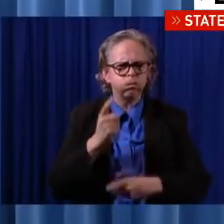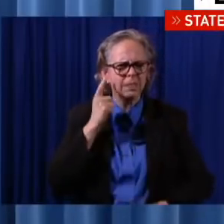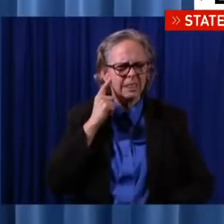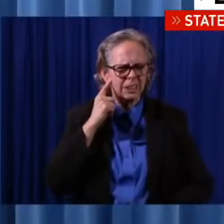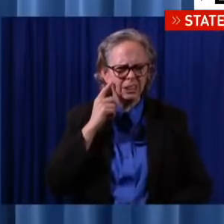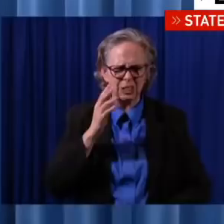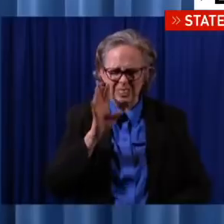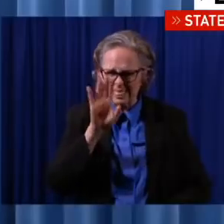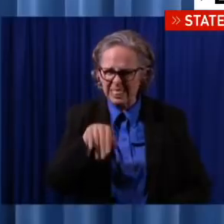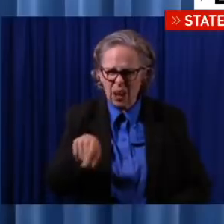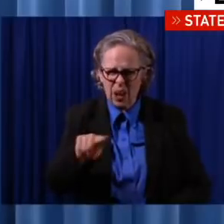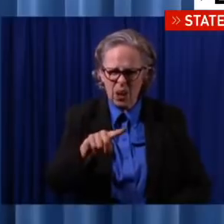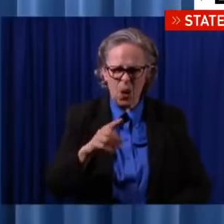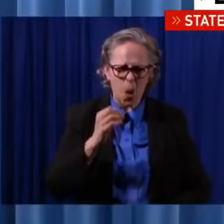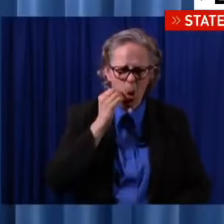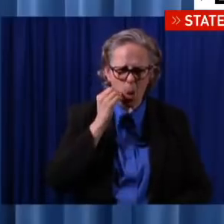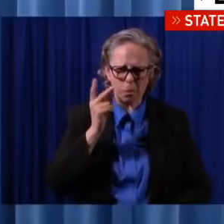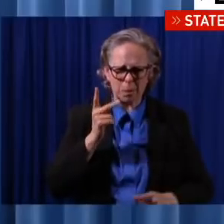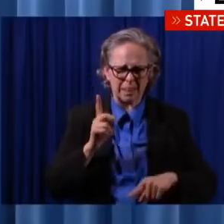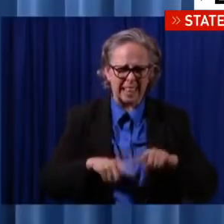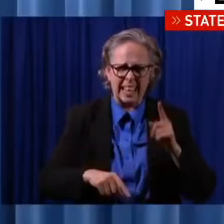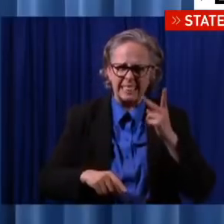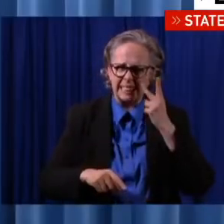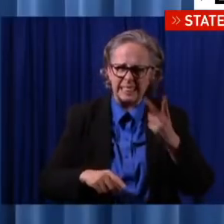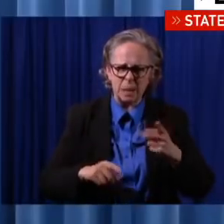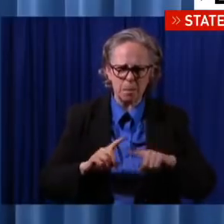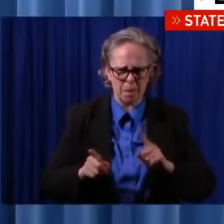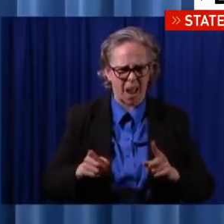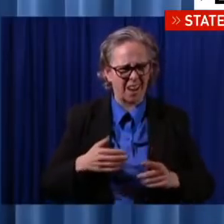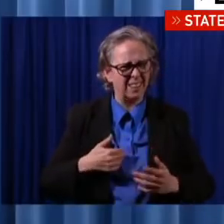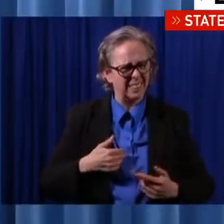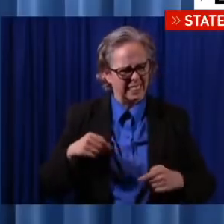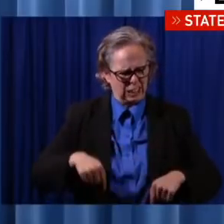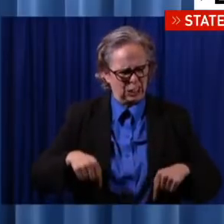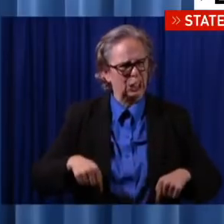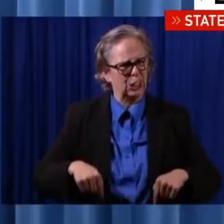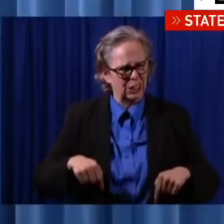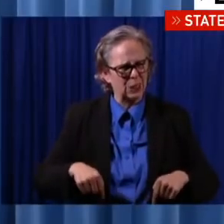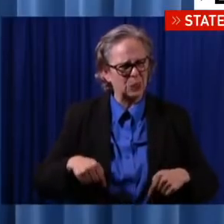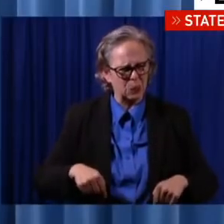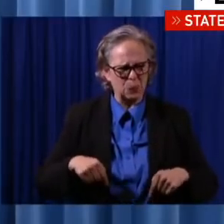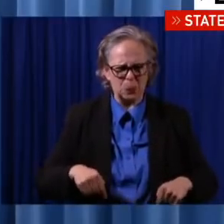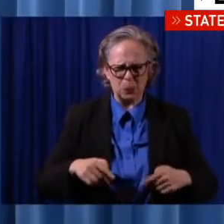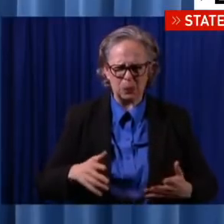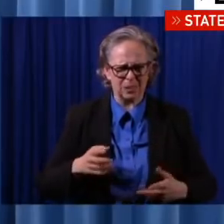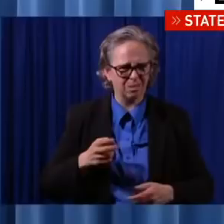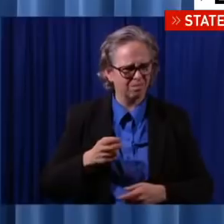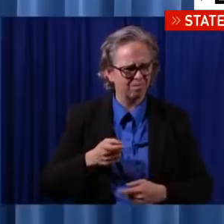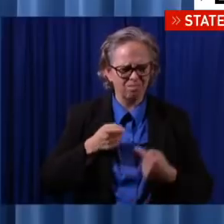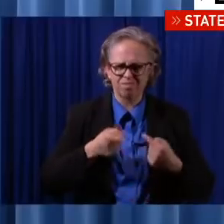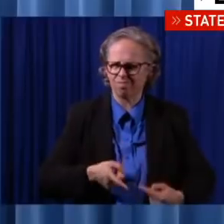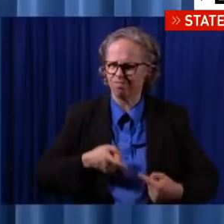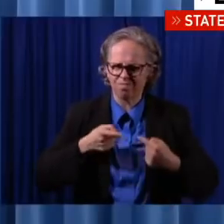are assembled in the State House, and we continue every time to get a real echo, and